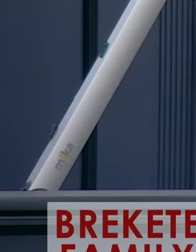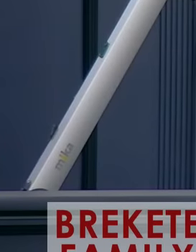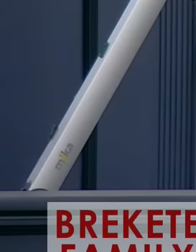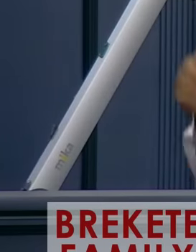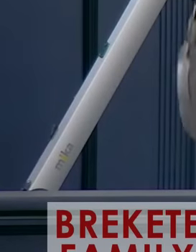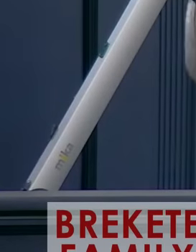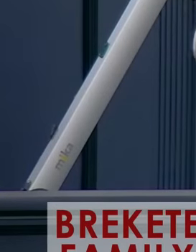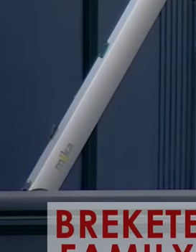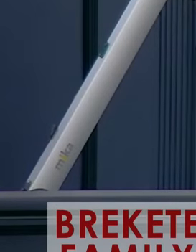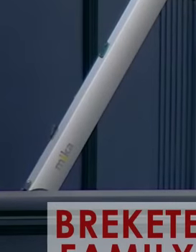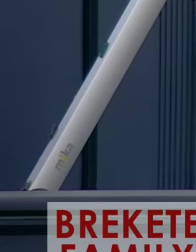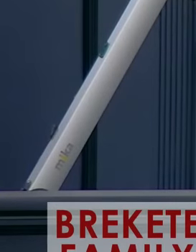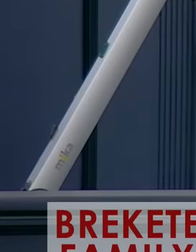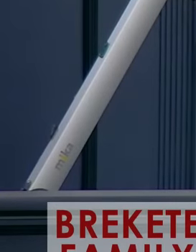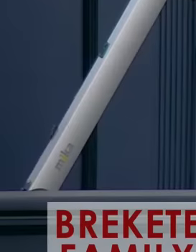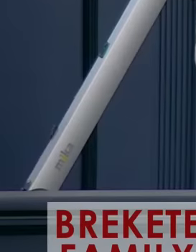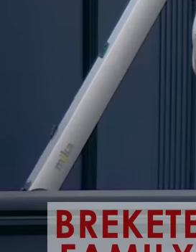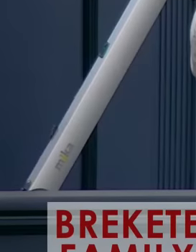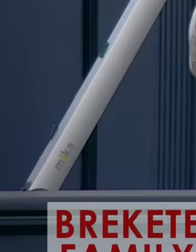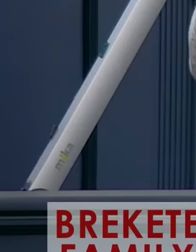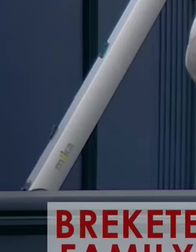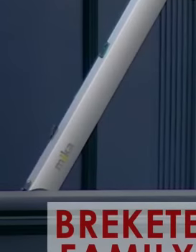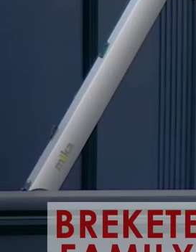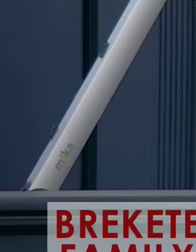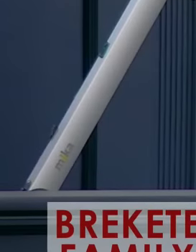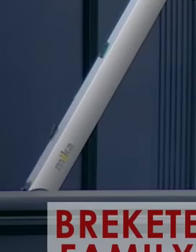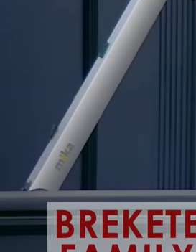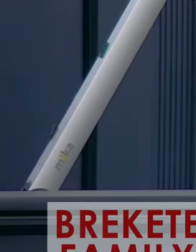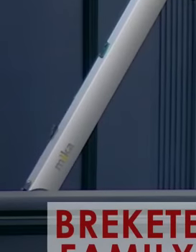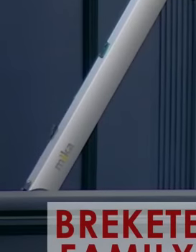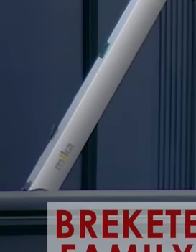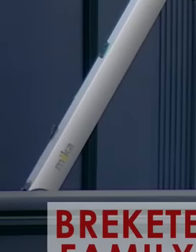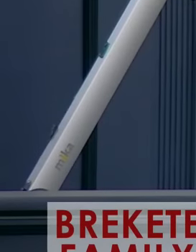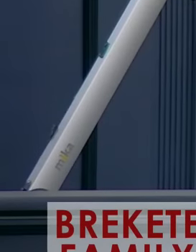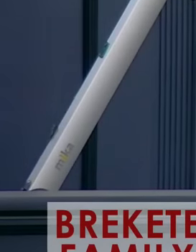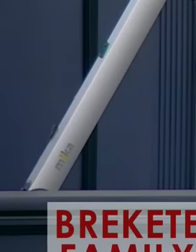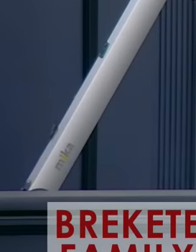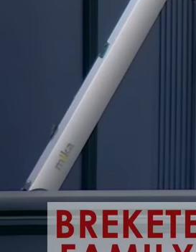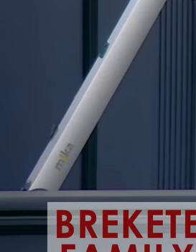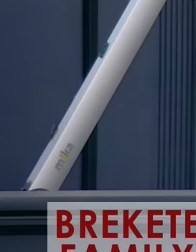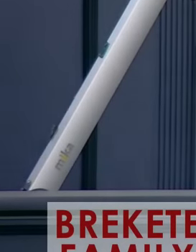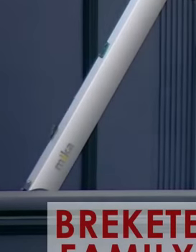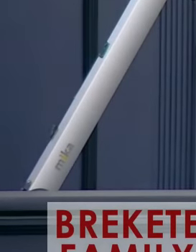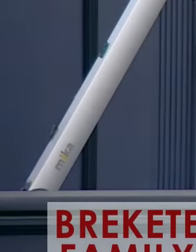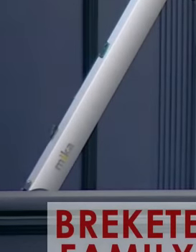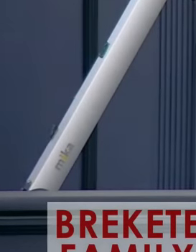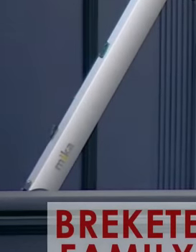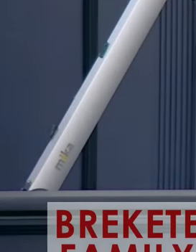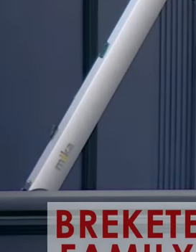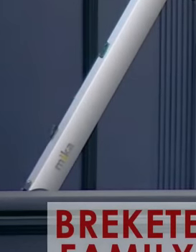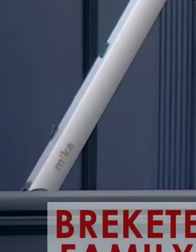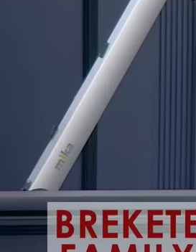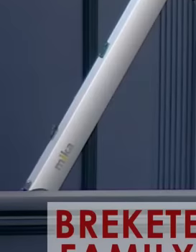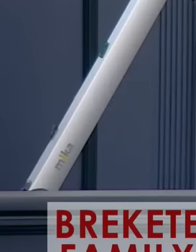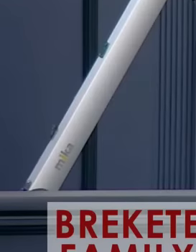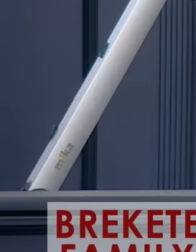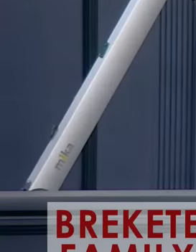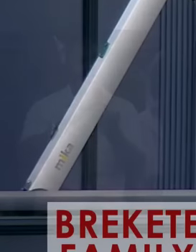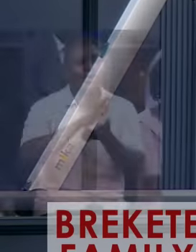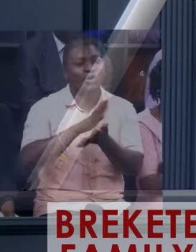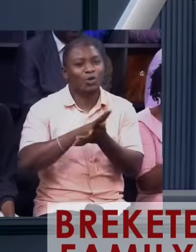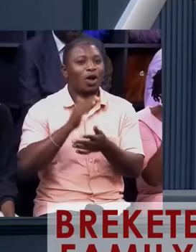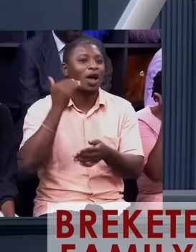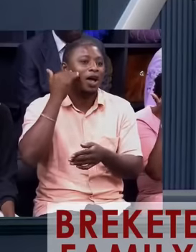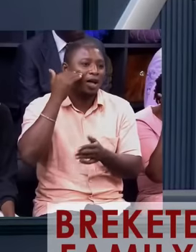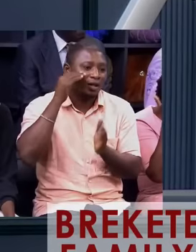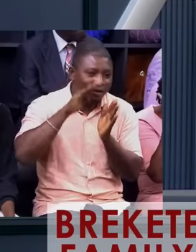you you know when person go school too much your example now up up we will not go school our head they down down